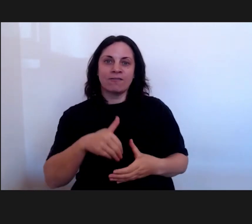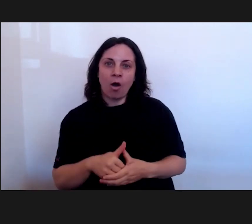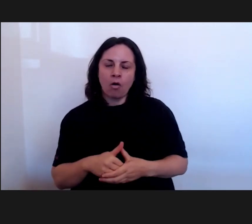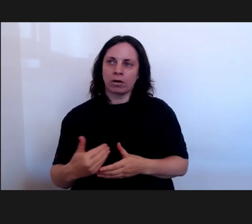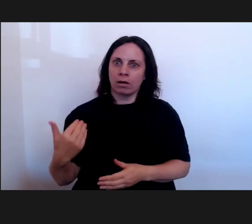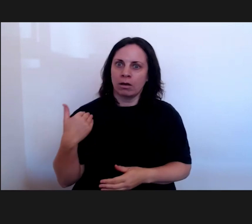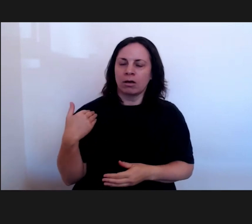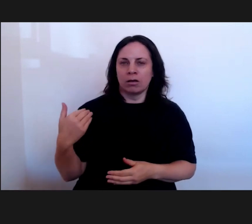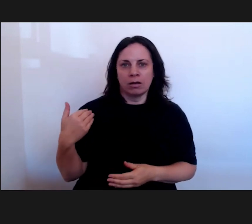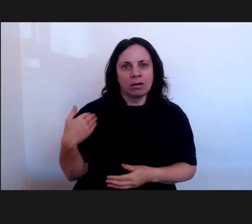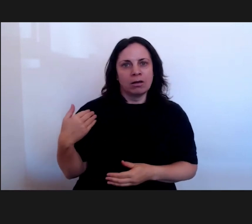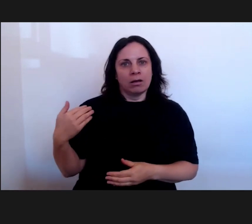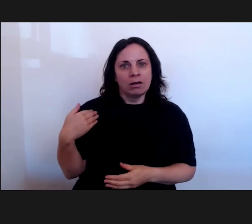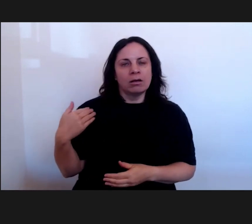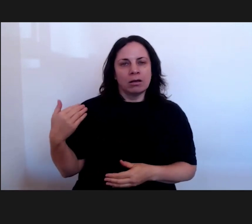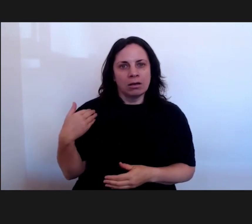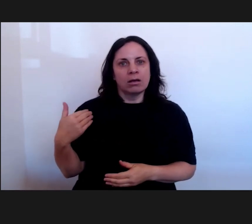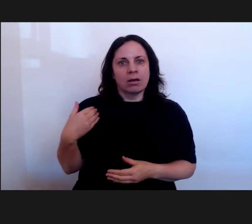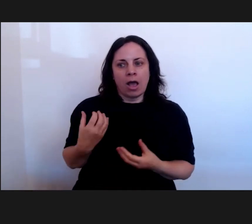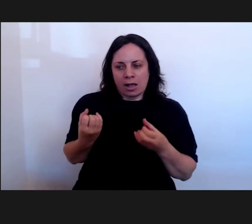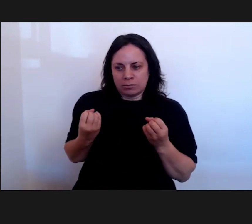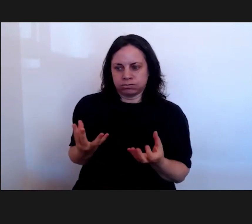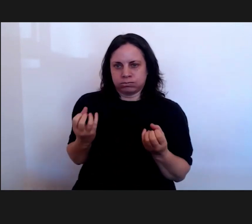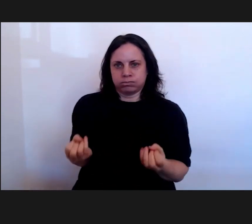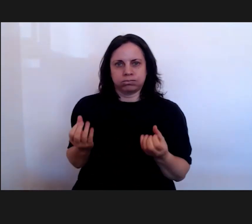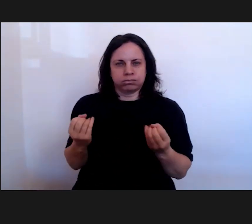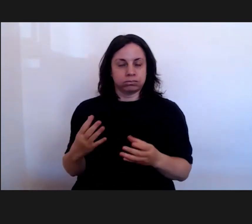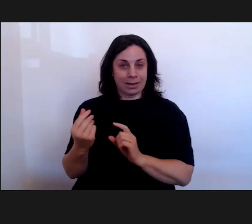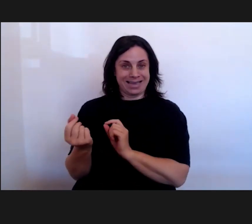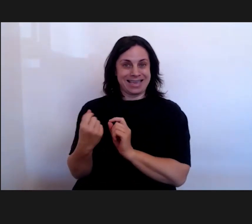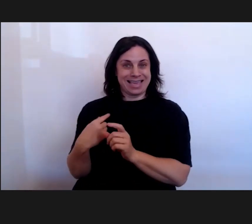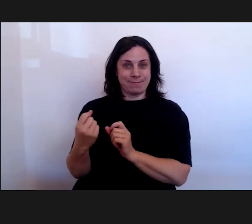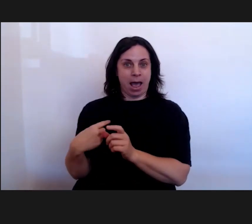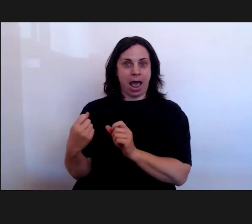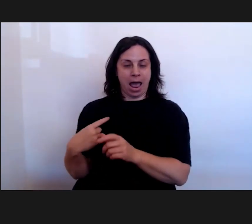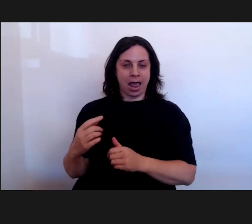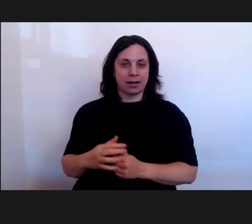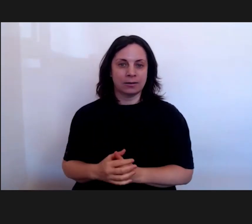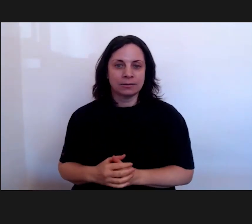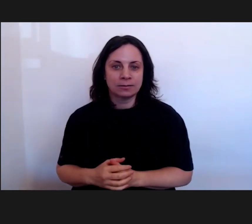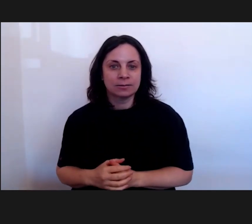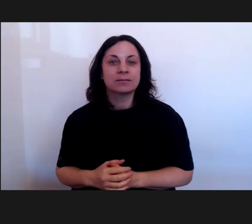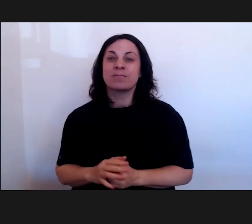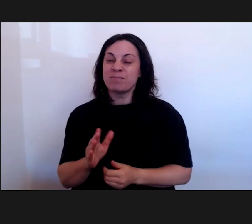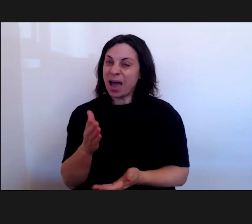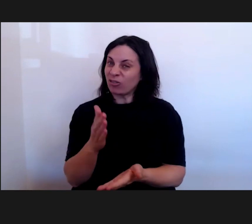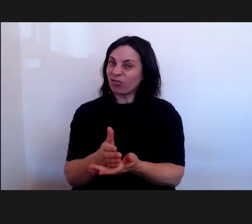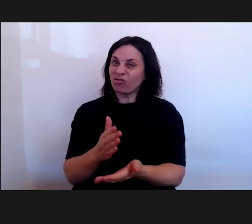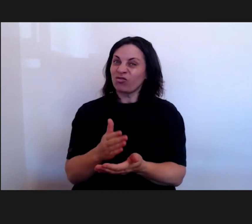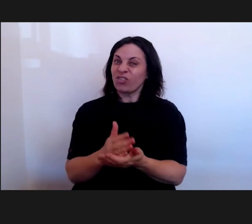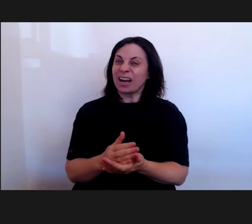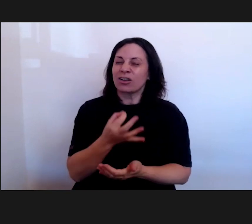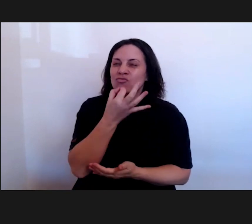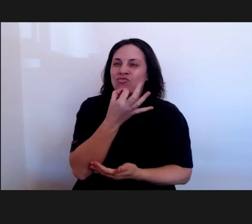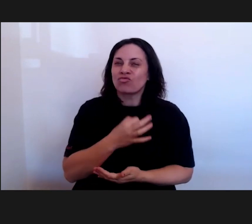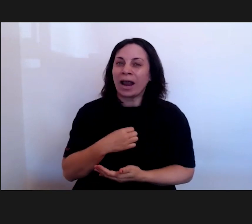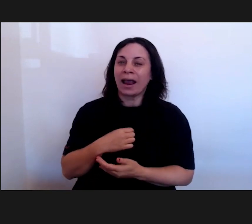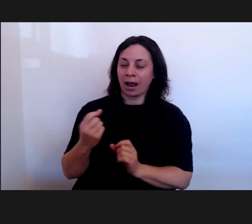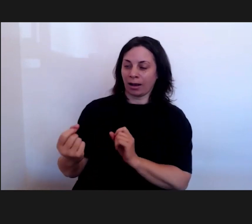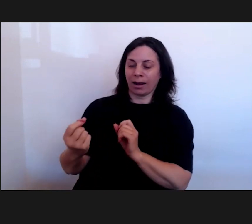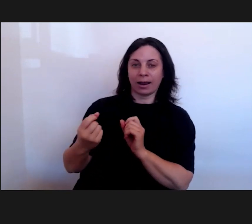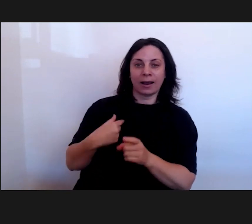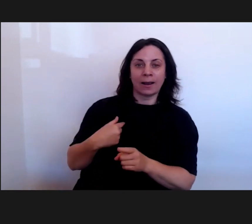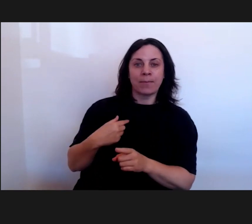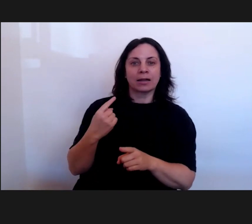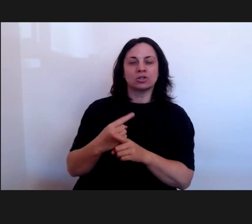I get many emails. But you know what I hardly get? I hardly get any